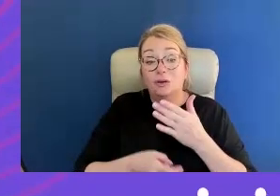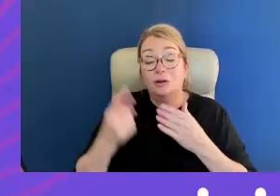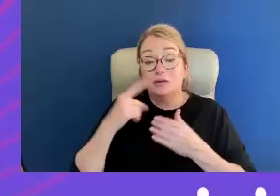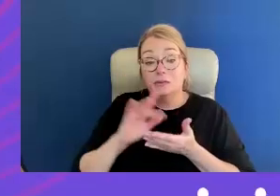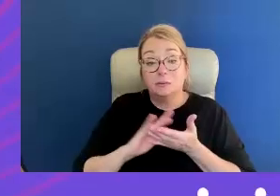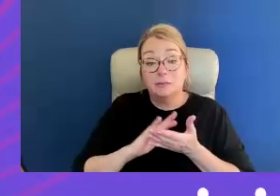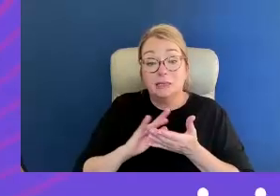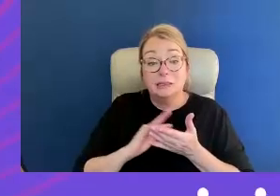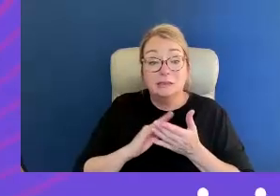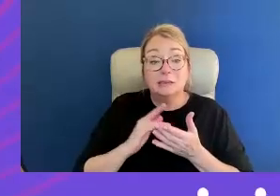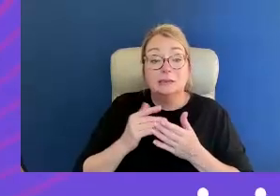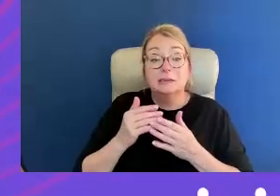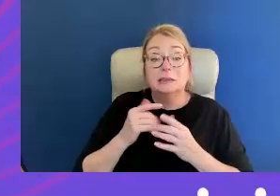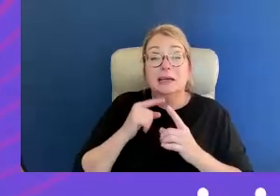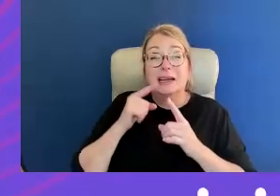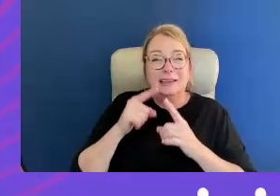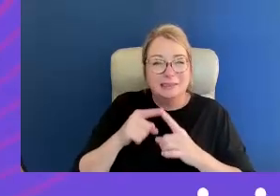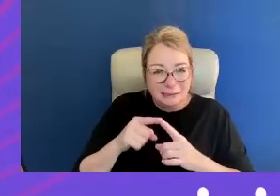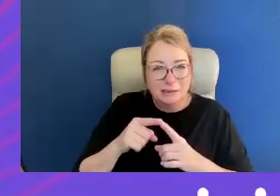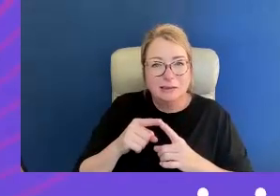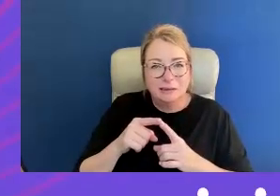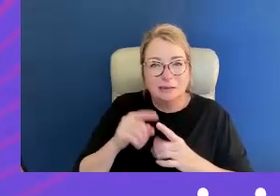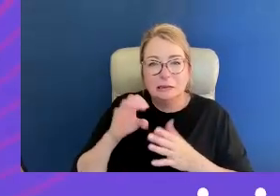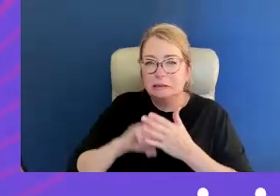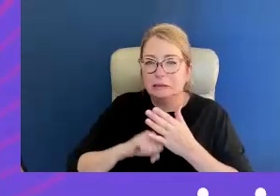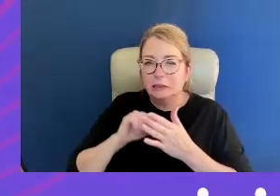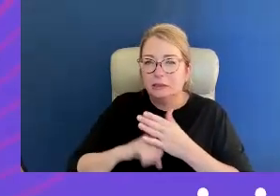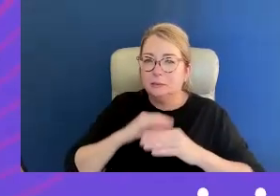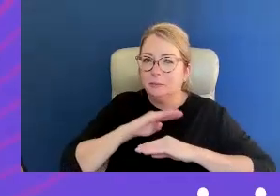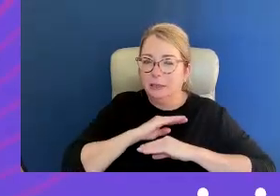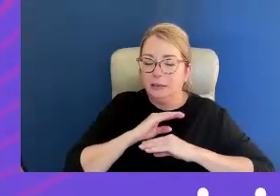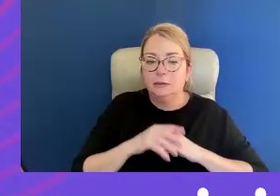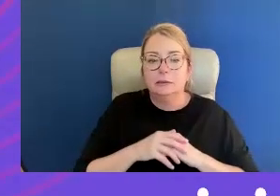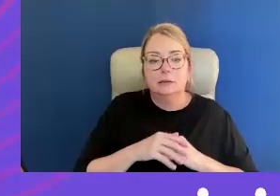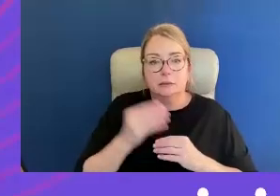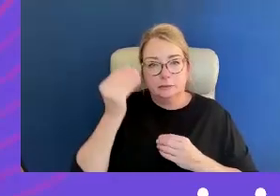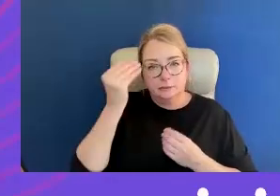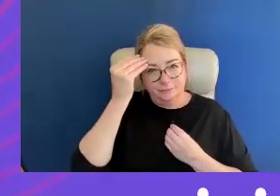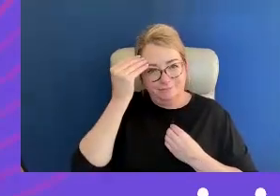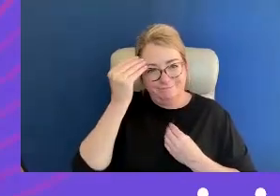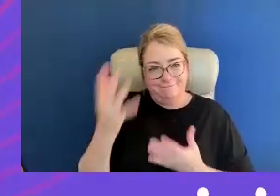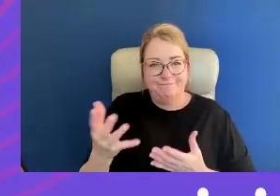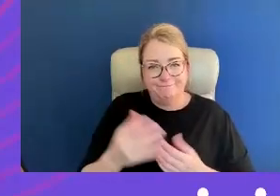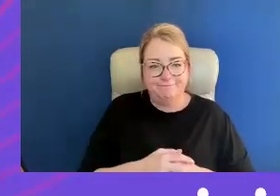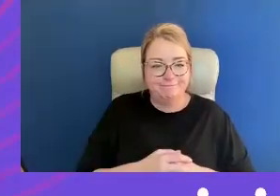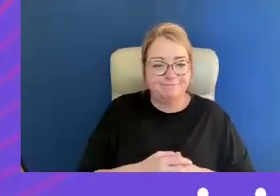of that medication before your plan starts picking up. So I just want you to keep that one in mind.